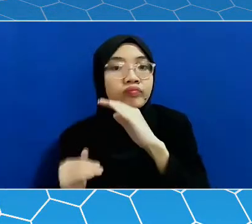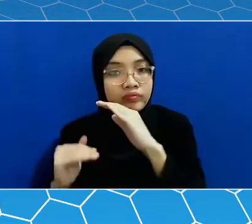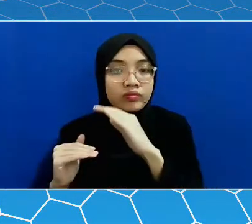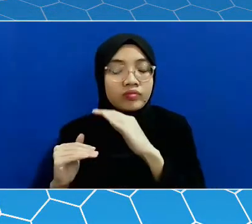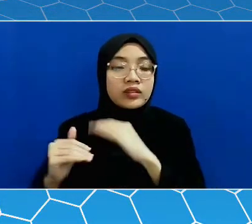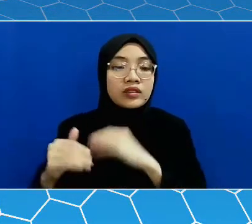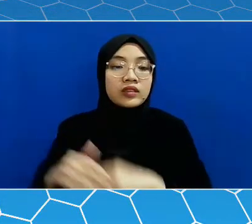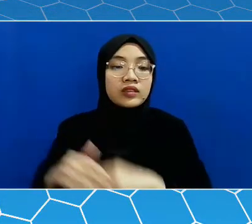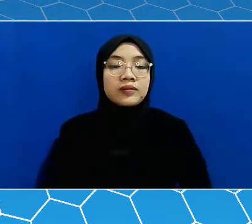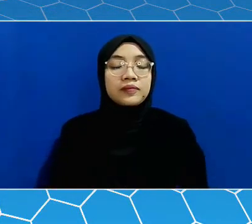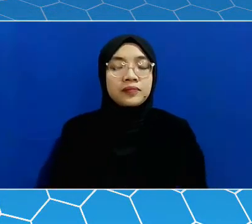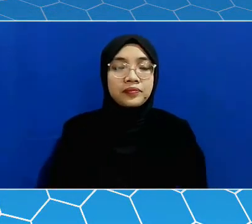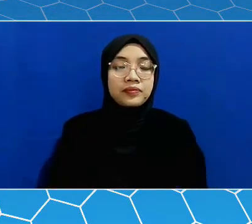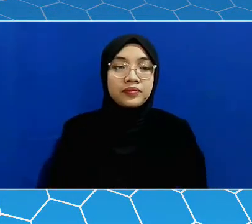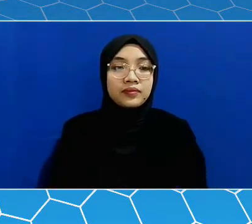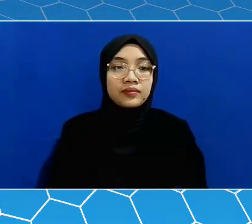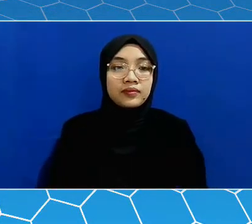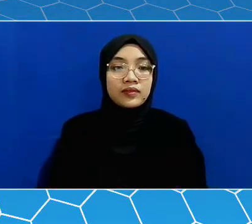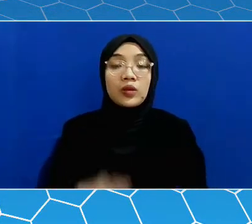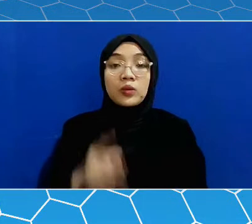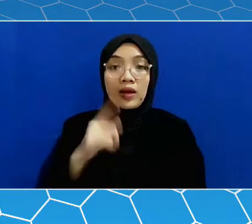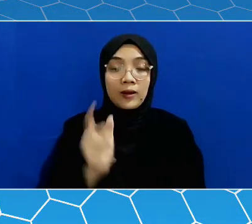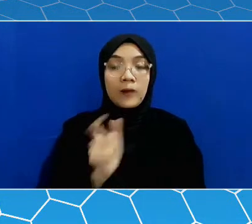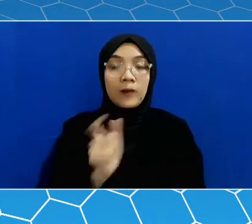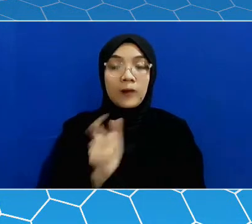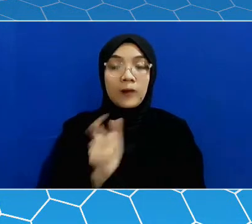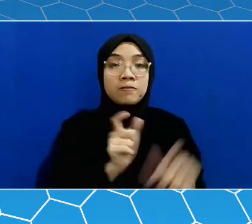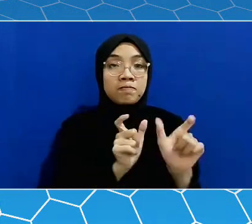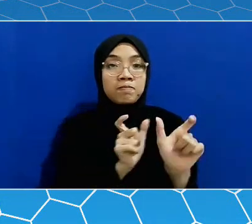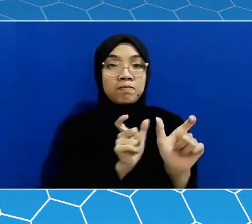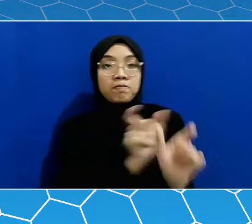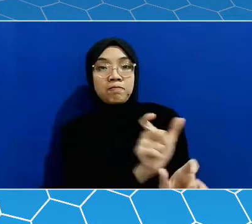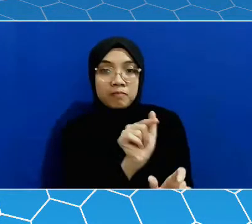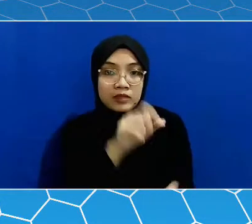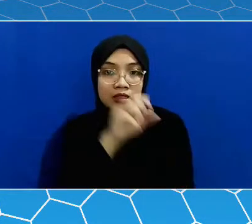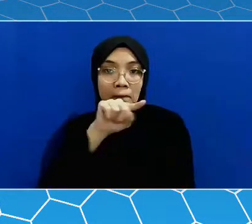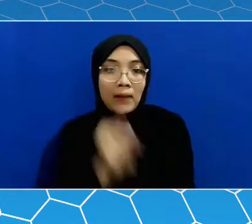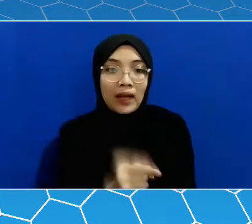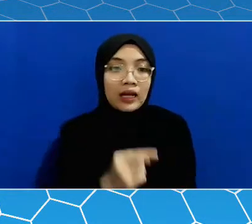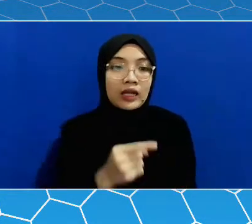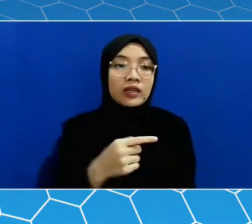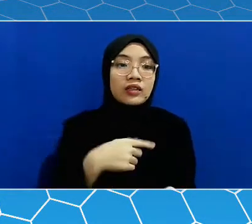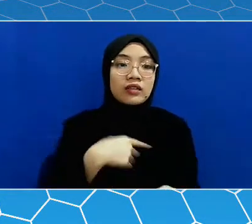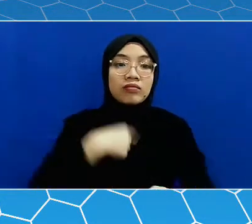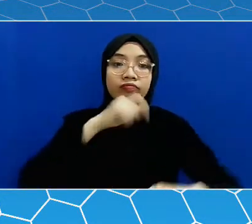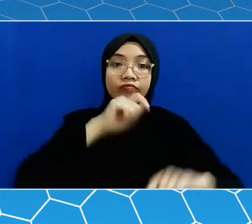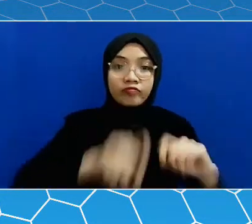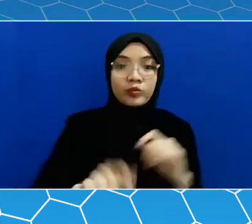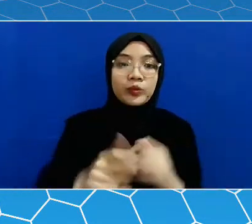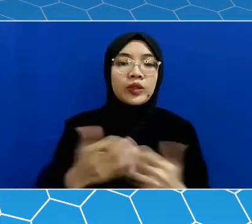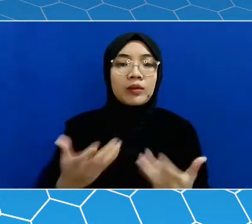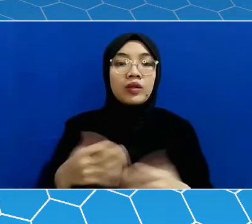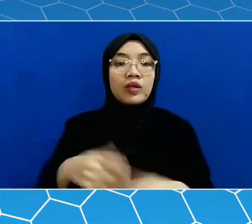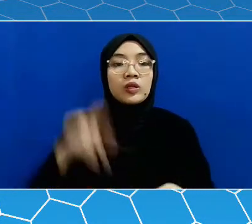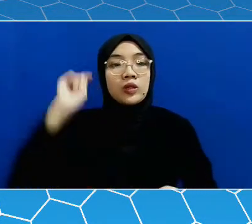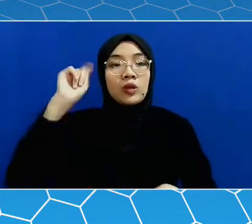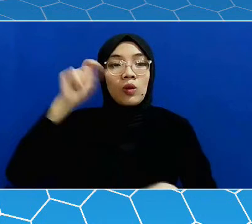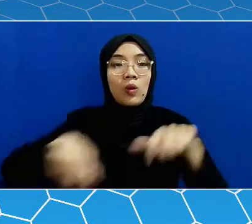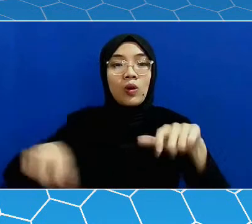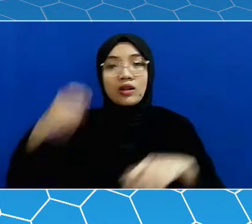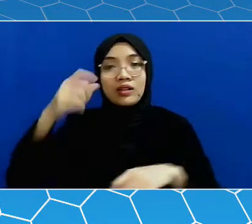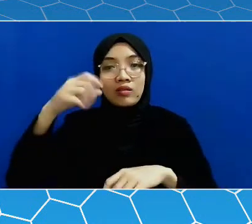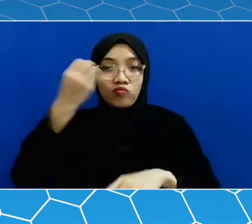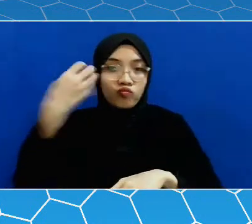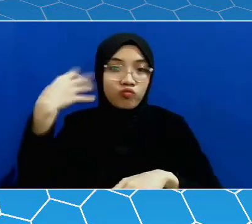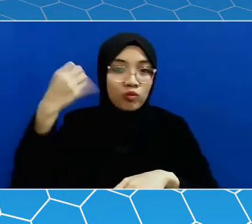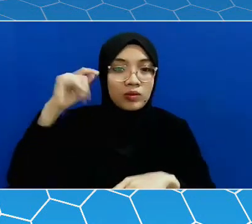is also the slogan from my copyright, yeah, for the memory that is dangerous,